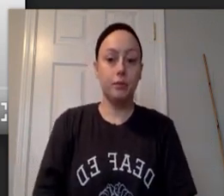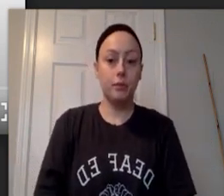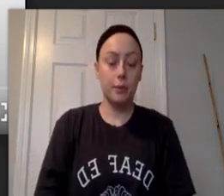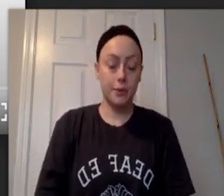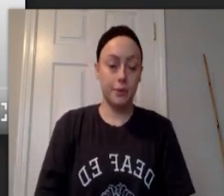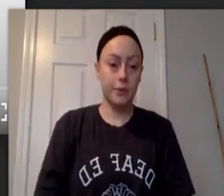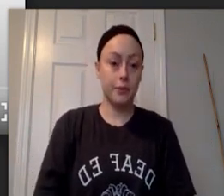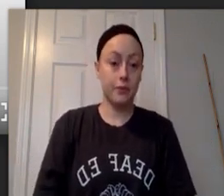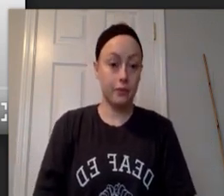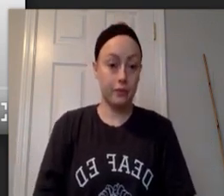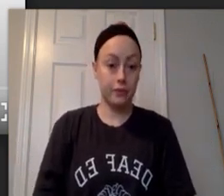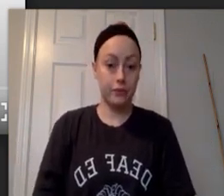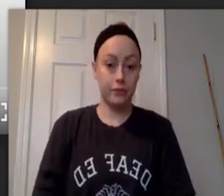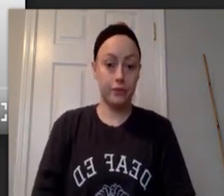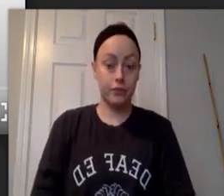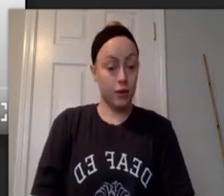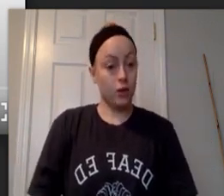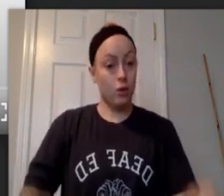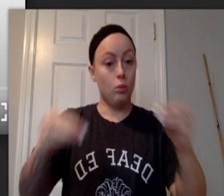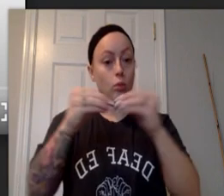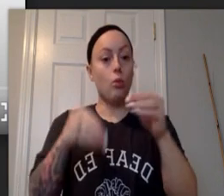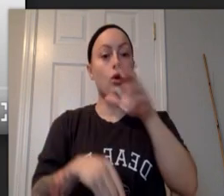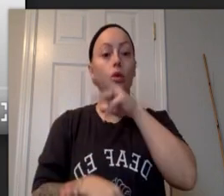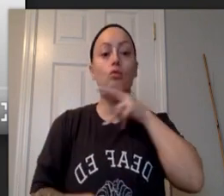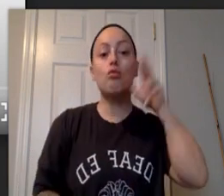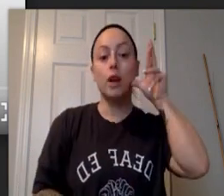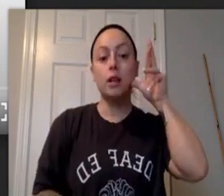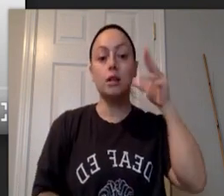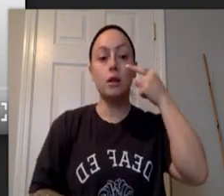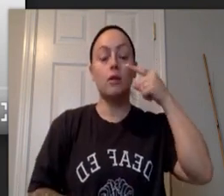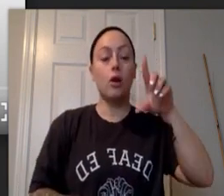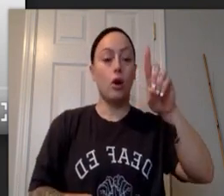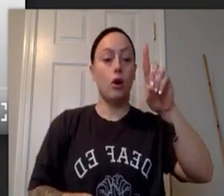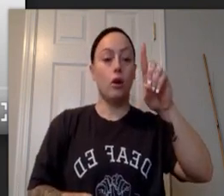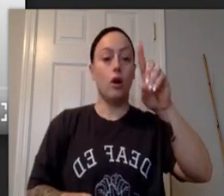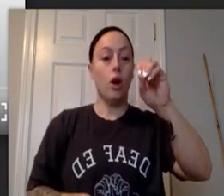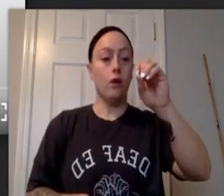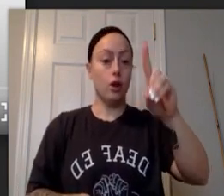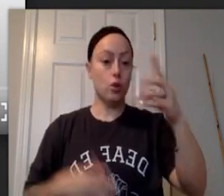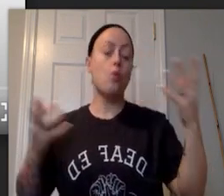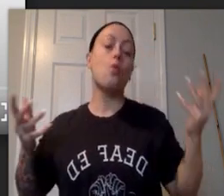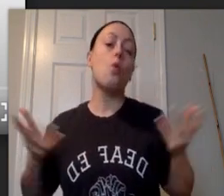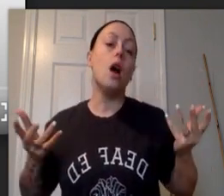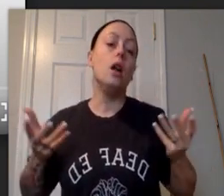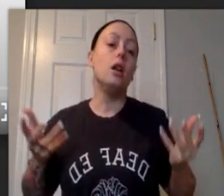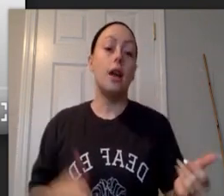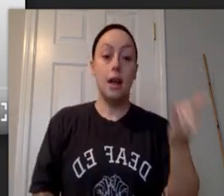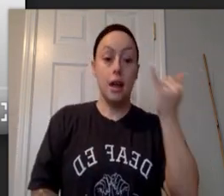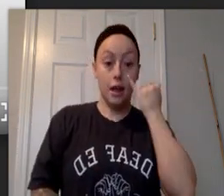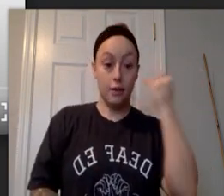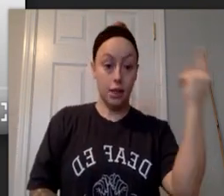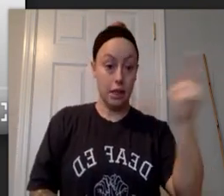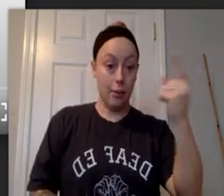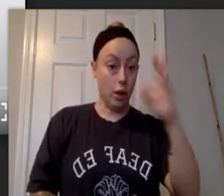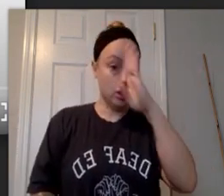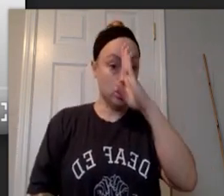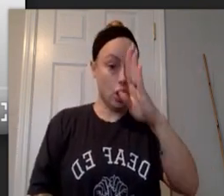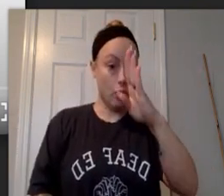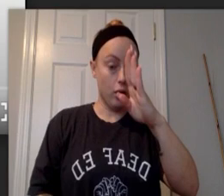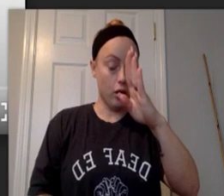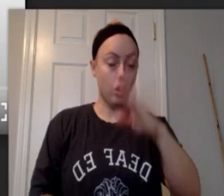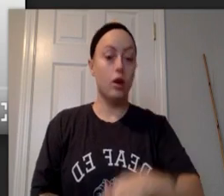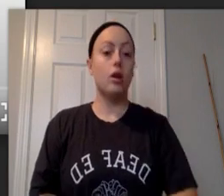abstinence. So, particularly, we talk about, someone leaving jail or a treatment center, but anytime somebody is sober, they are at risk